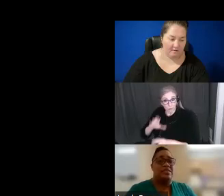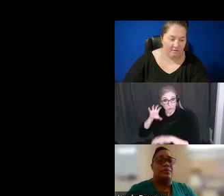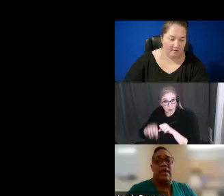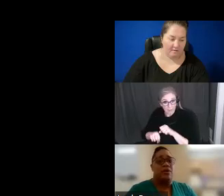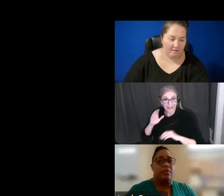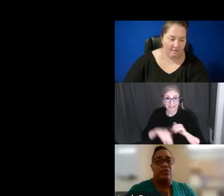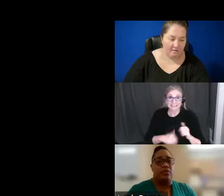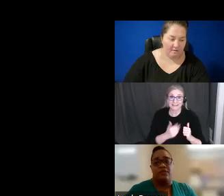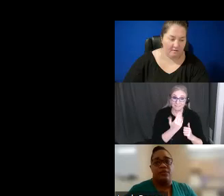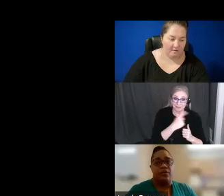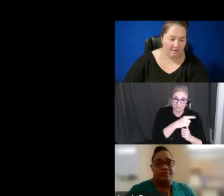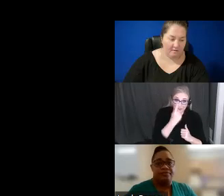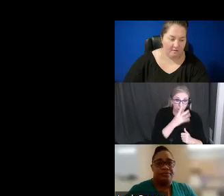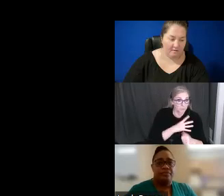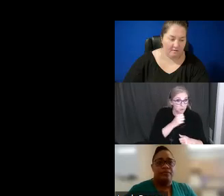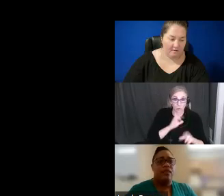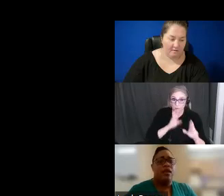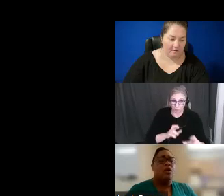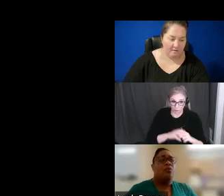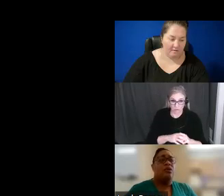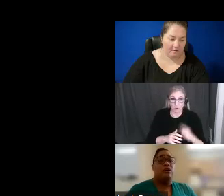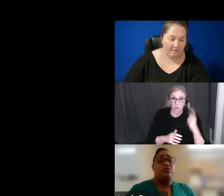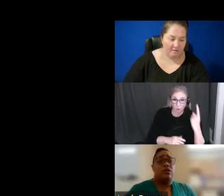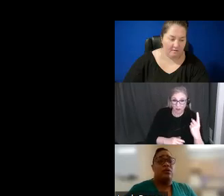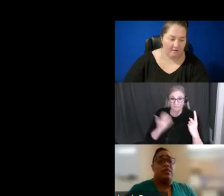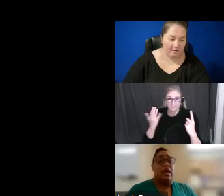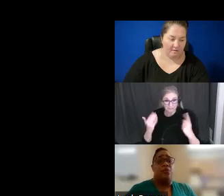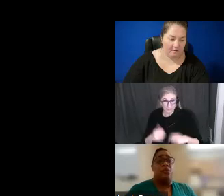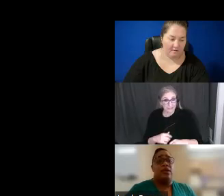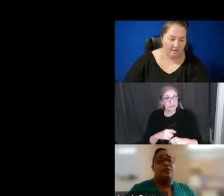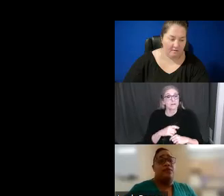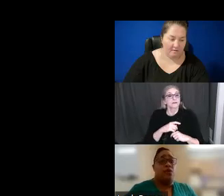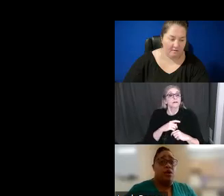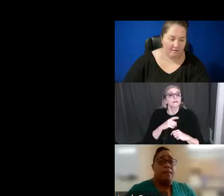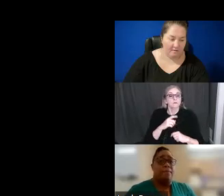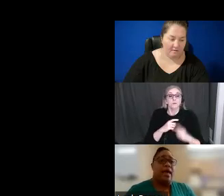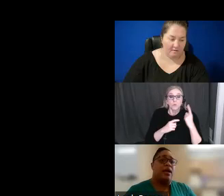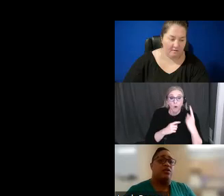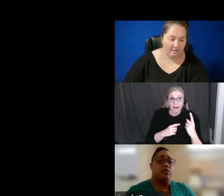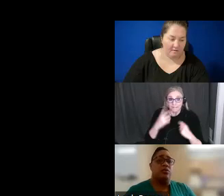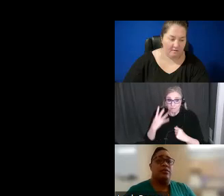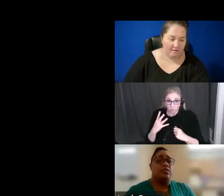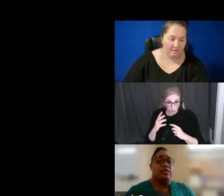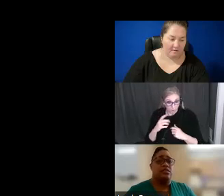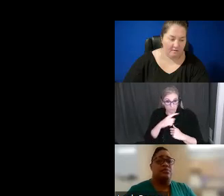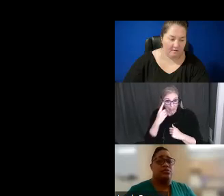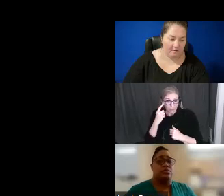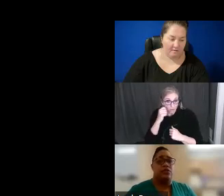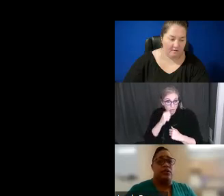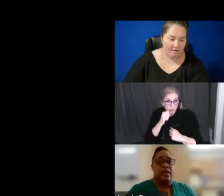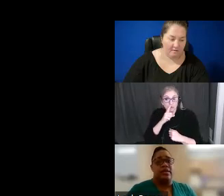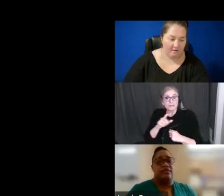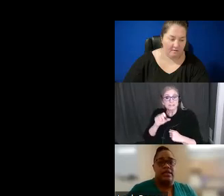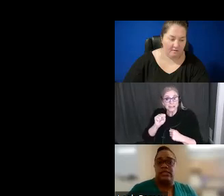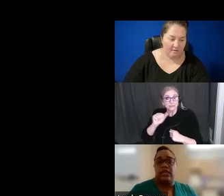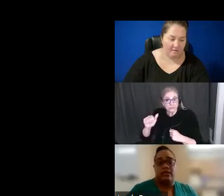least 15 Black women do not report. We also know that 1 in 4 Black girls will be sexually abused